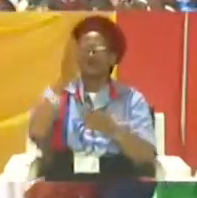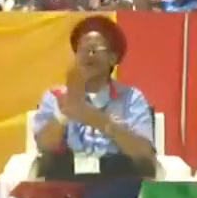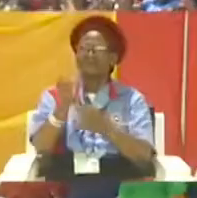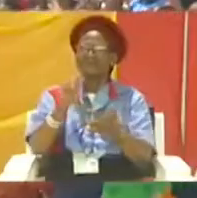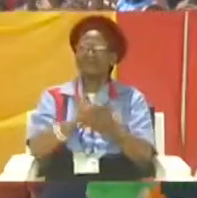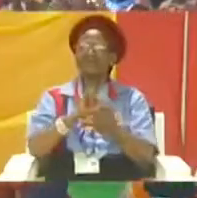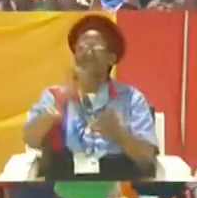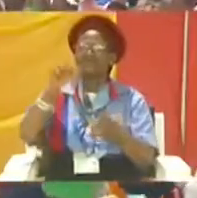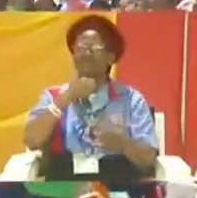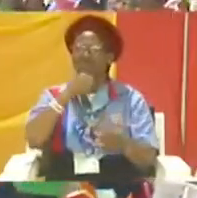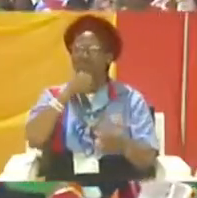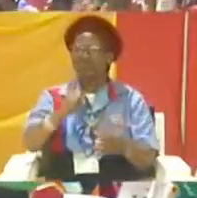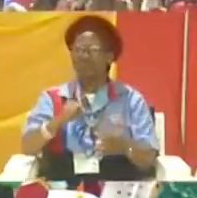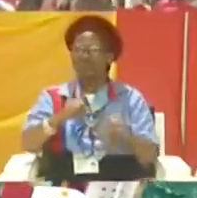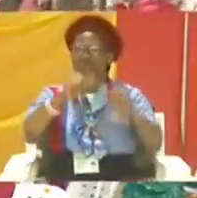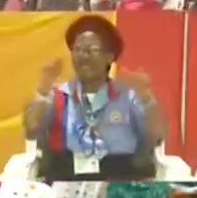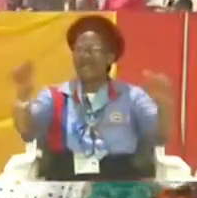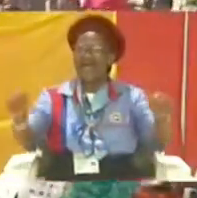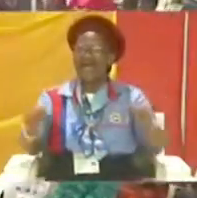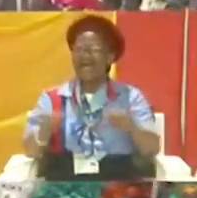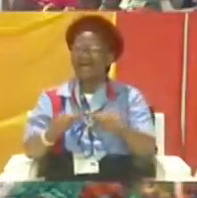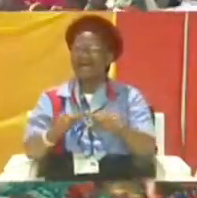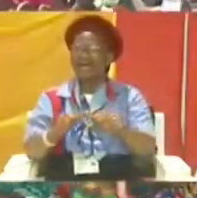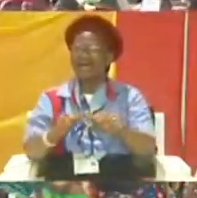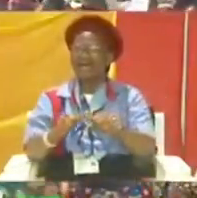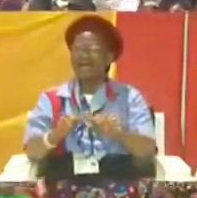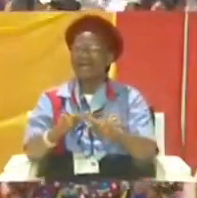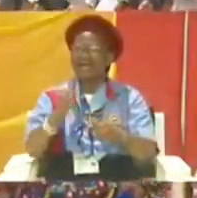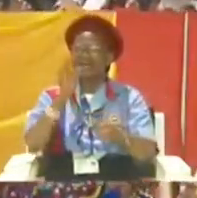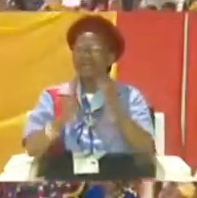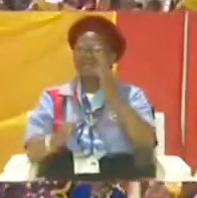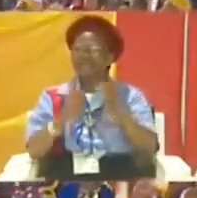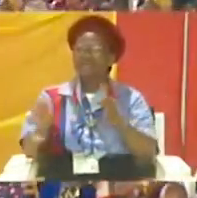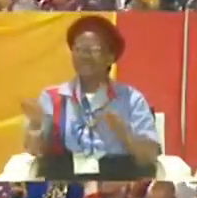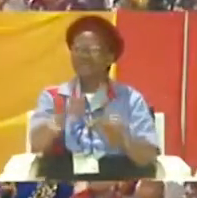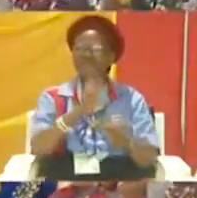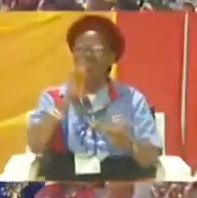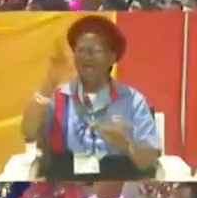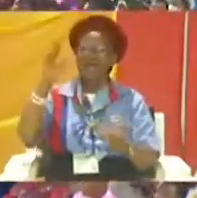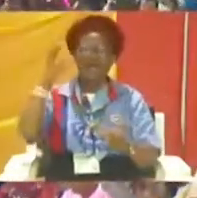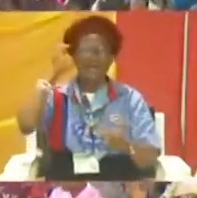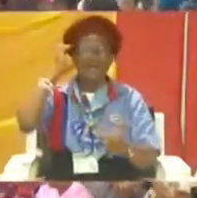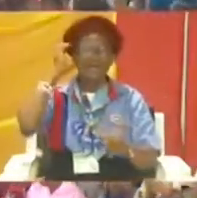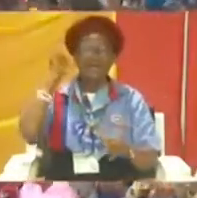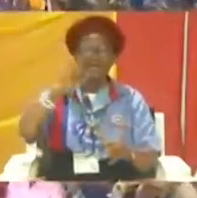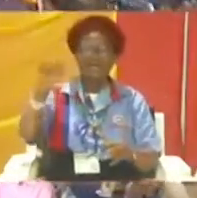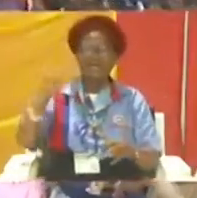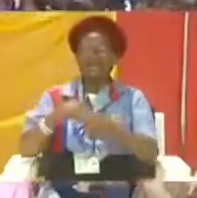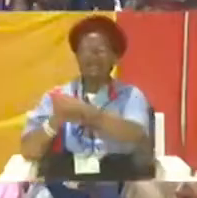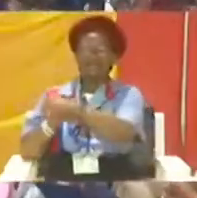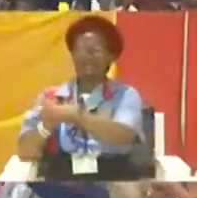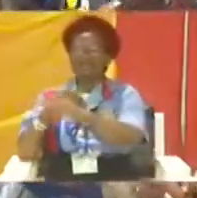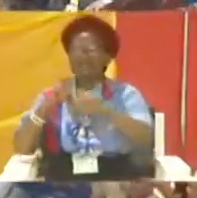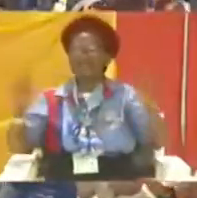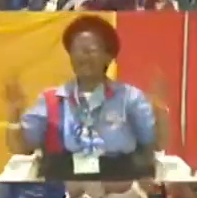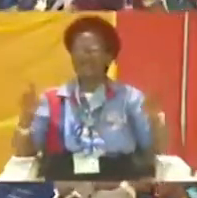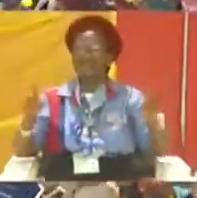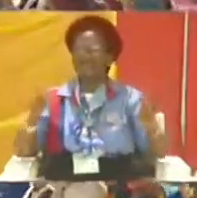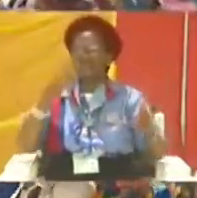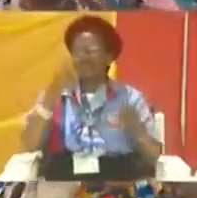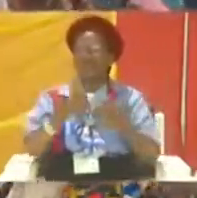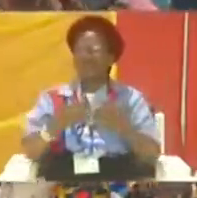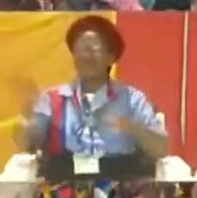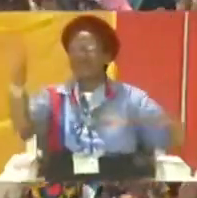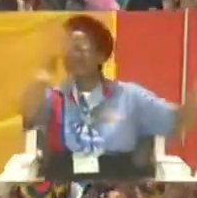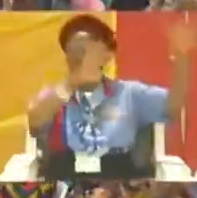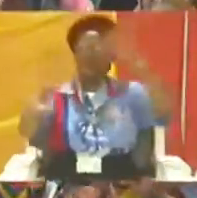auditorium. If you are hearing me very well, wave your hand.